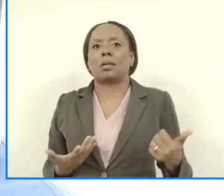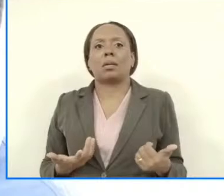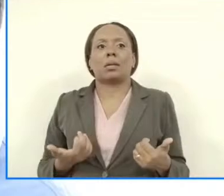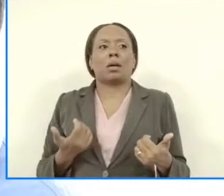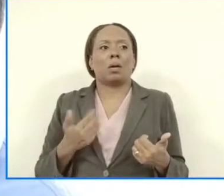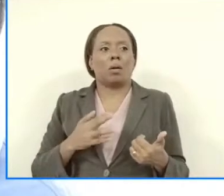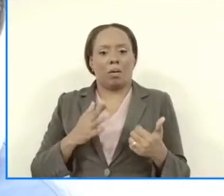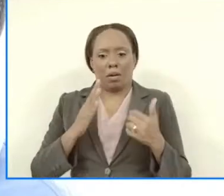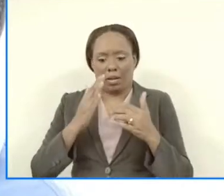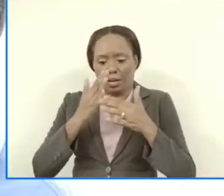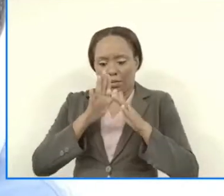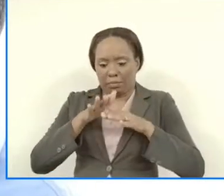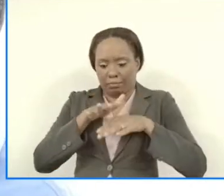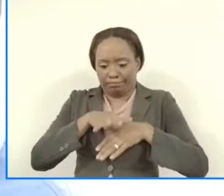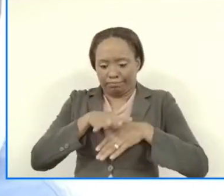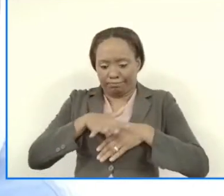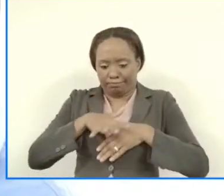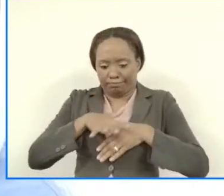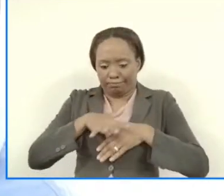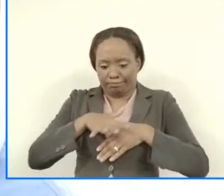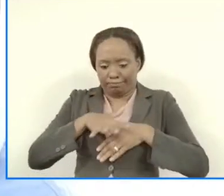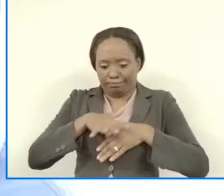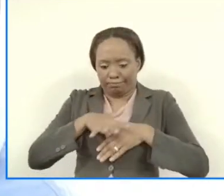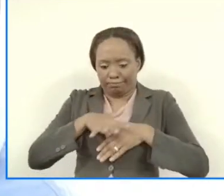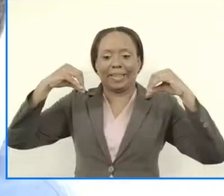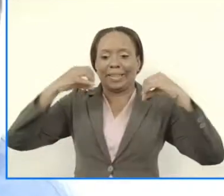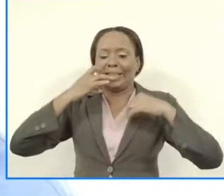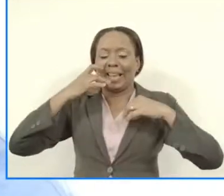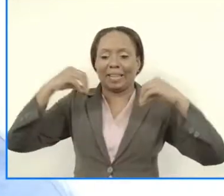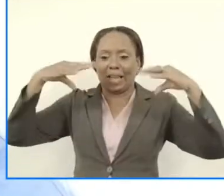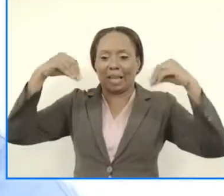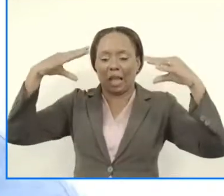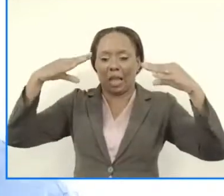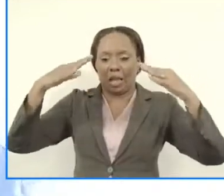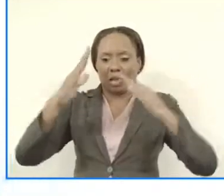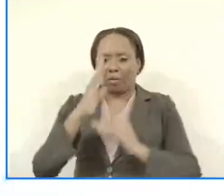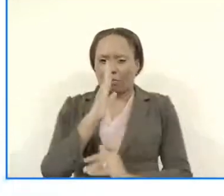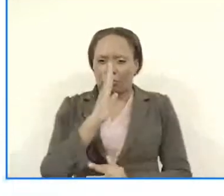residential restorations, because that has been unclear to some people.